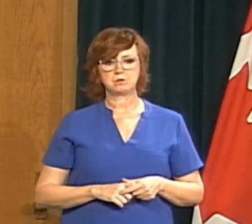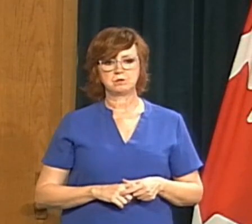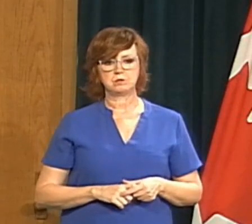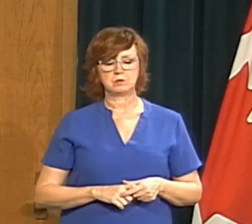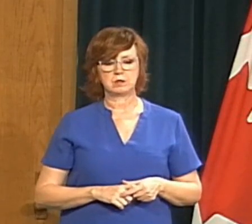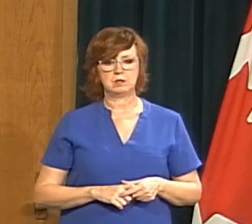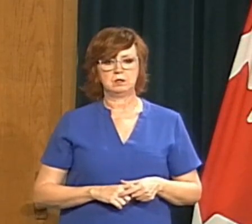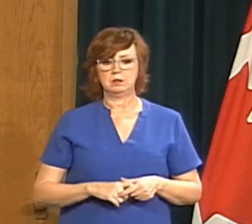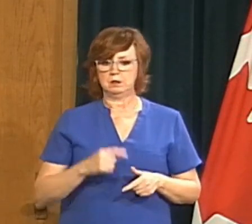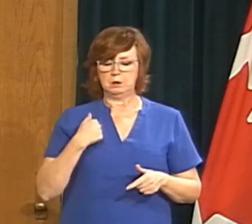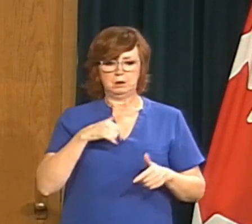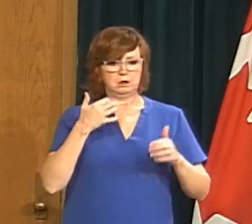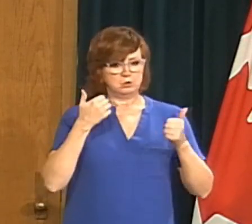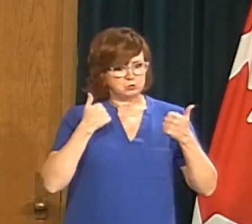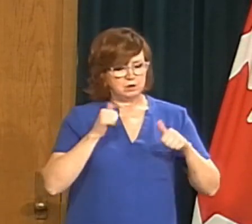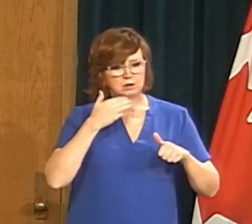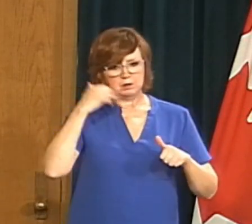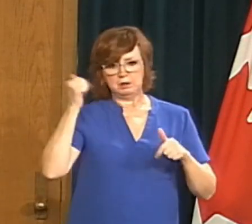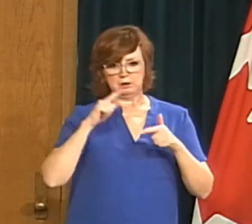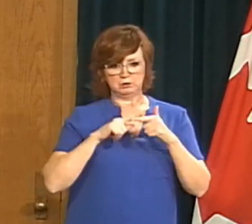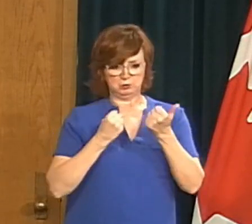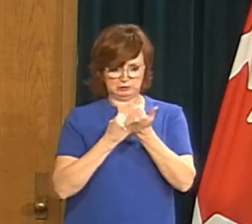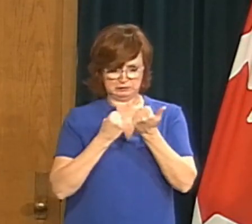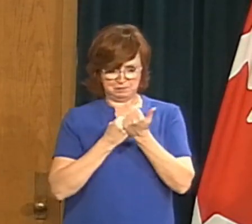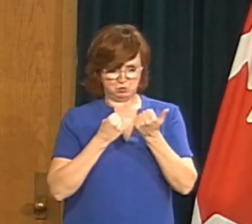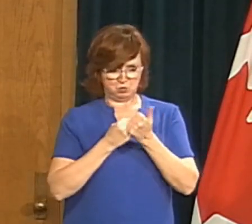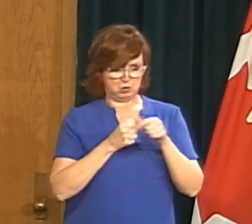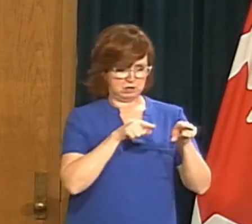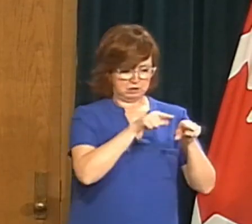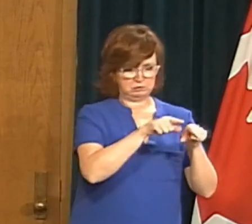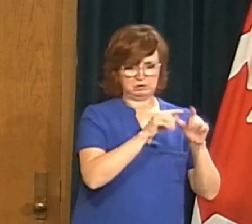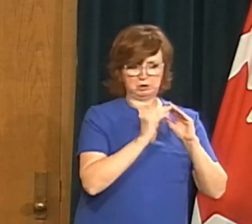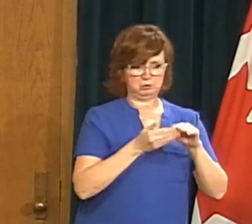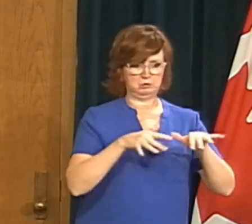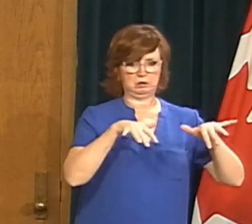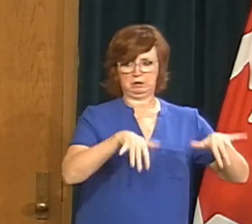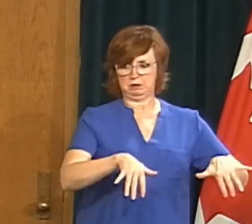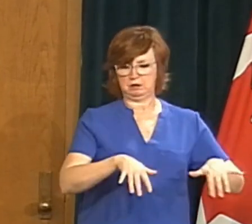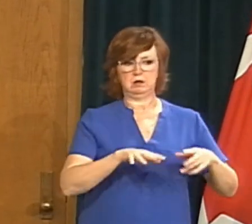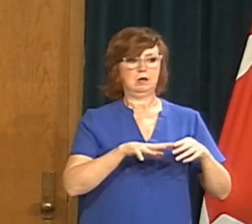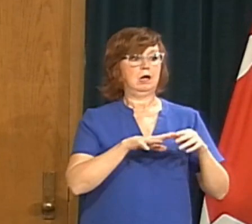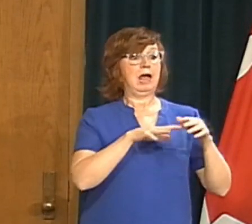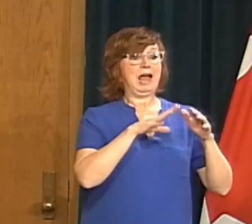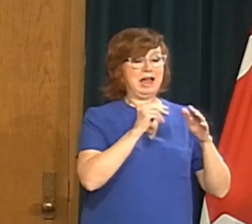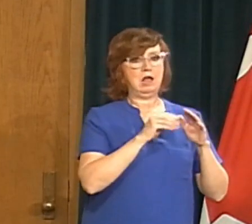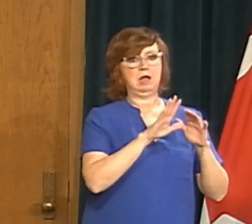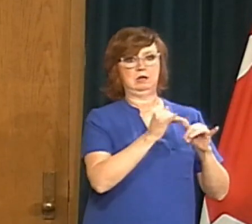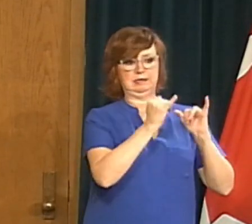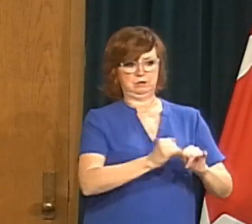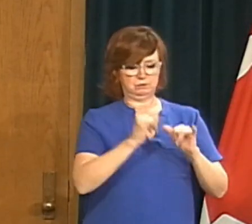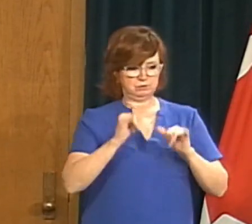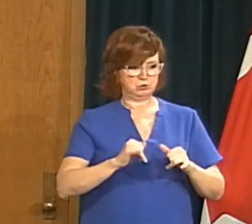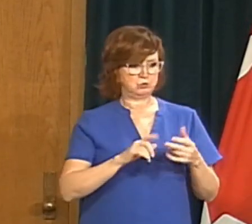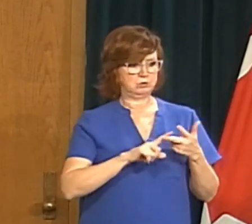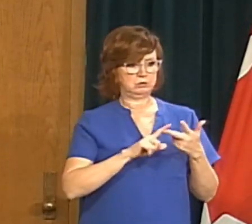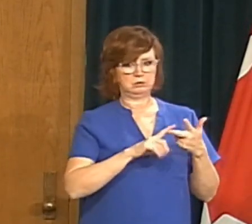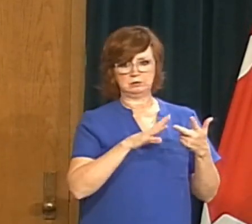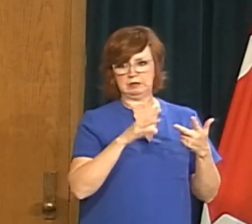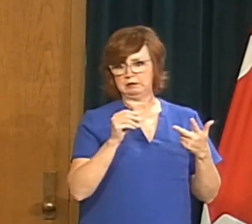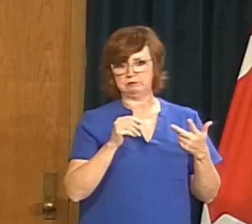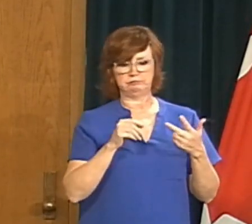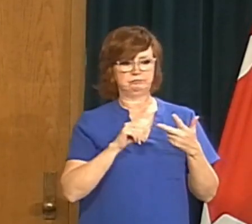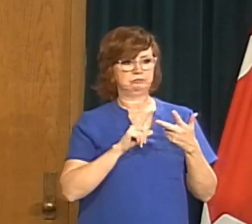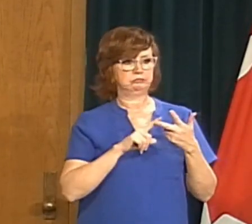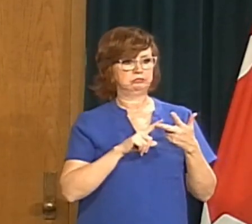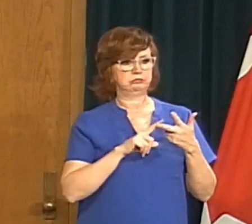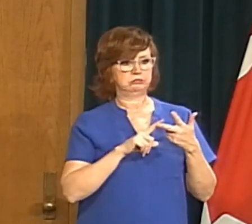can to support individuals in the community to have the opportunity to not only access things like groceries, but